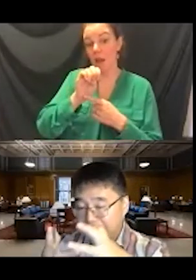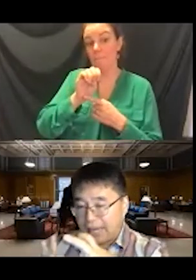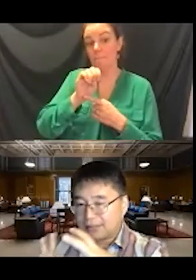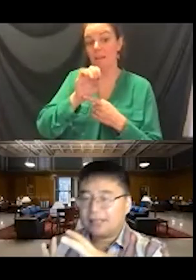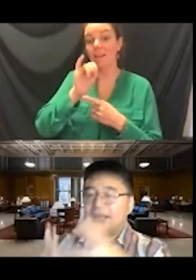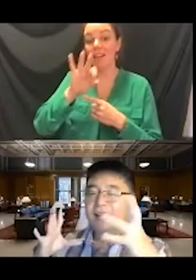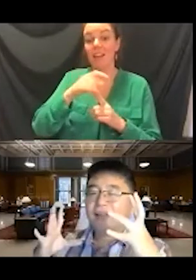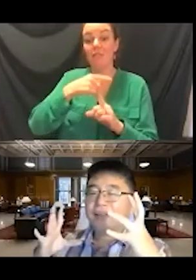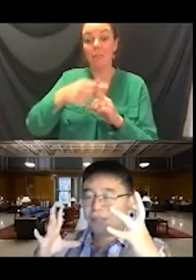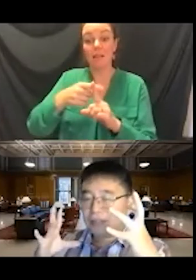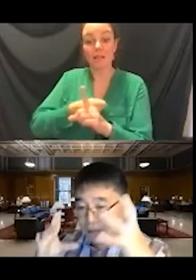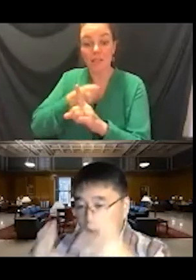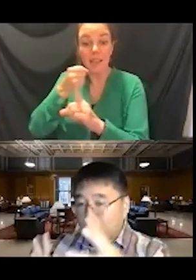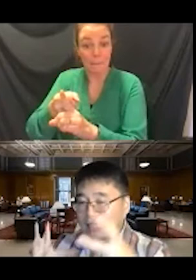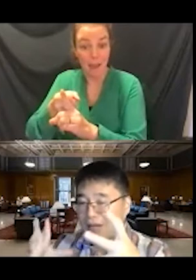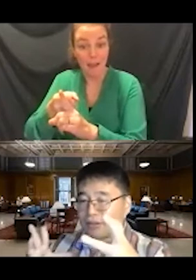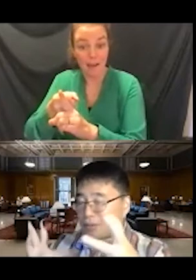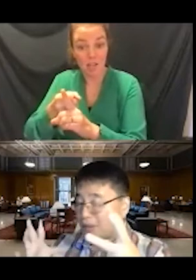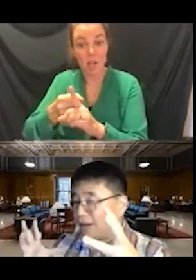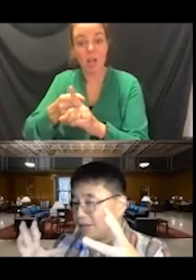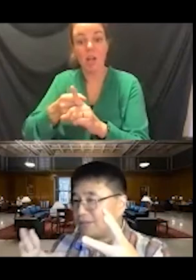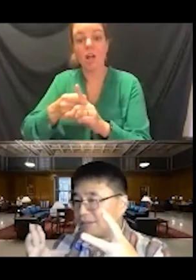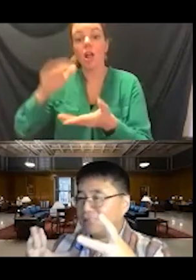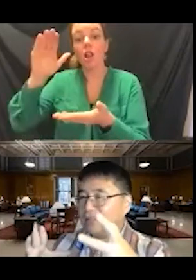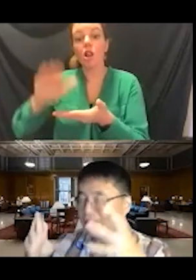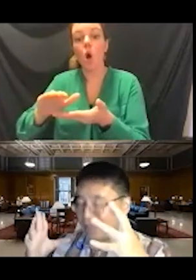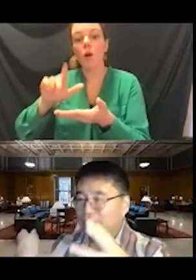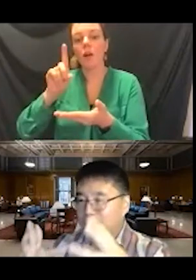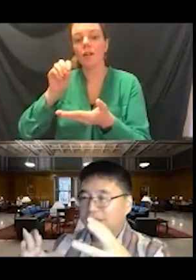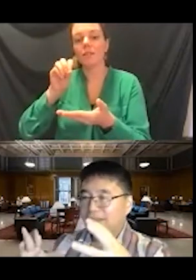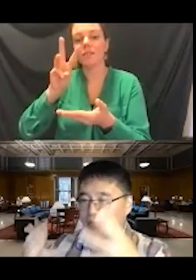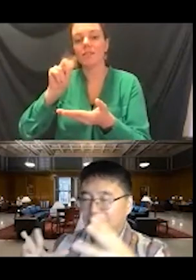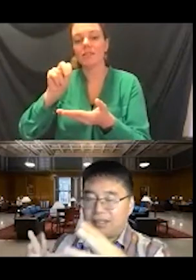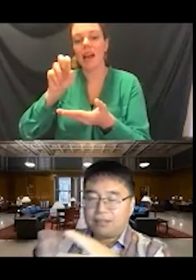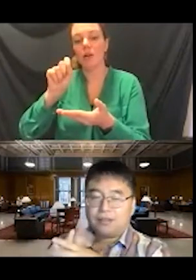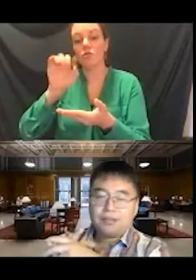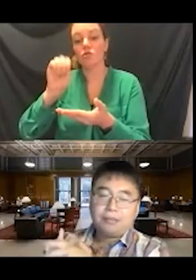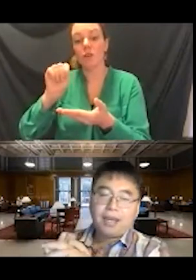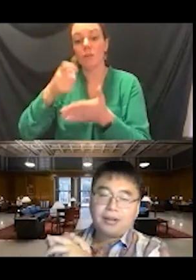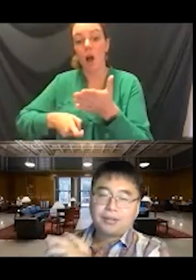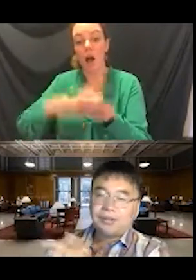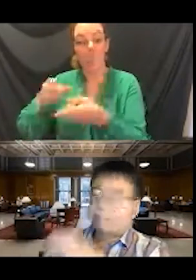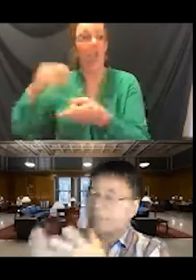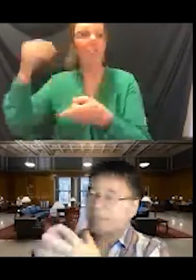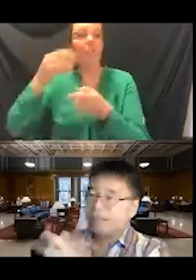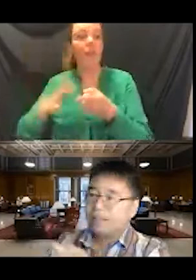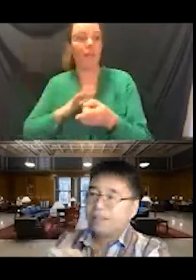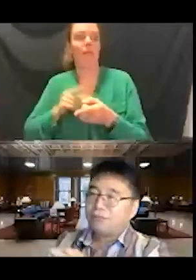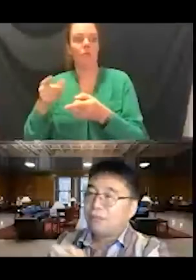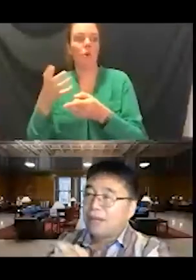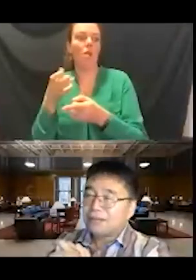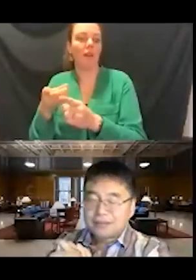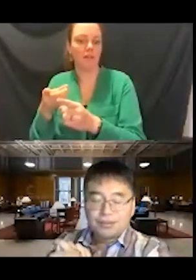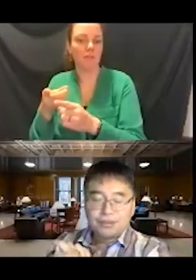can positively impact the lower downstream costs, that's a good thing. That's appealing to the payer. So that's something that